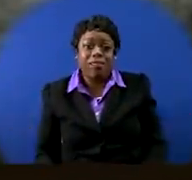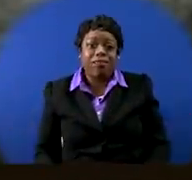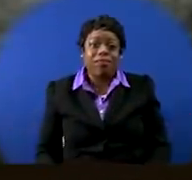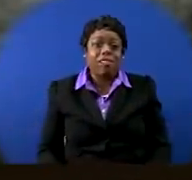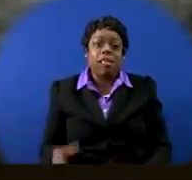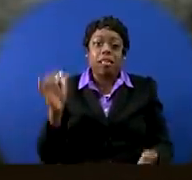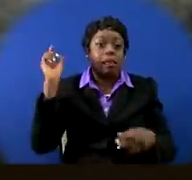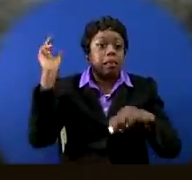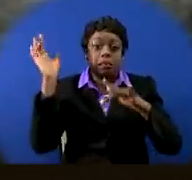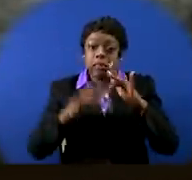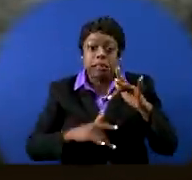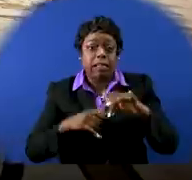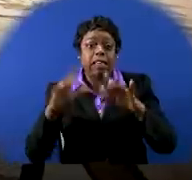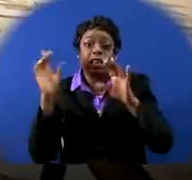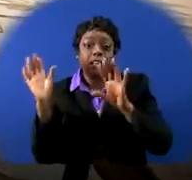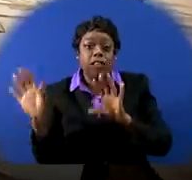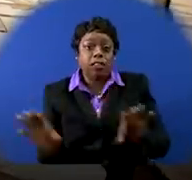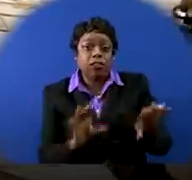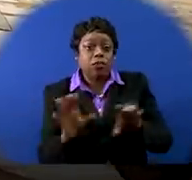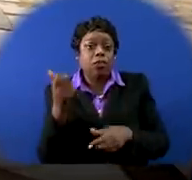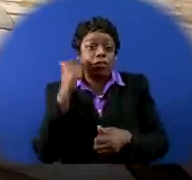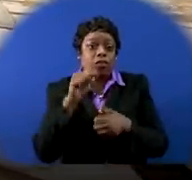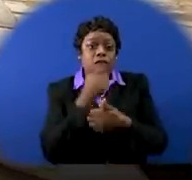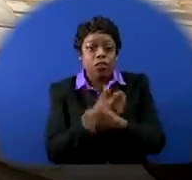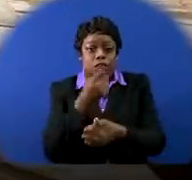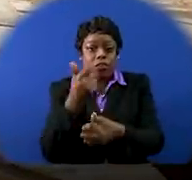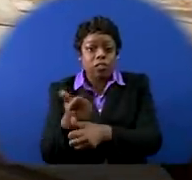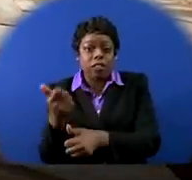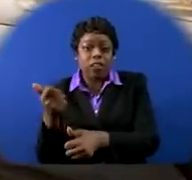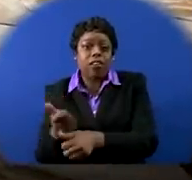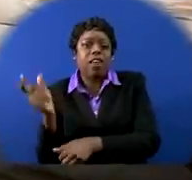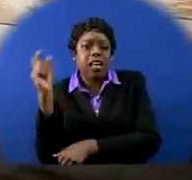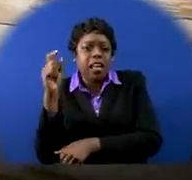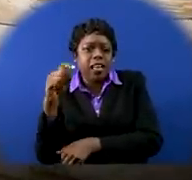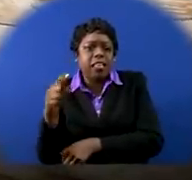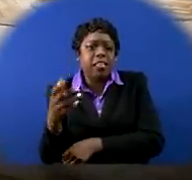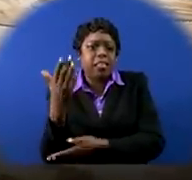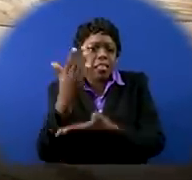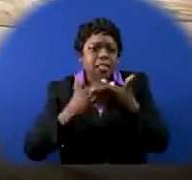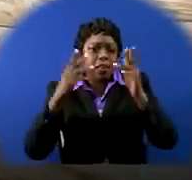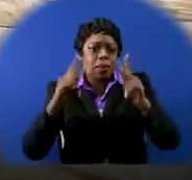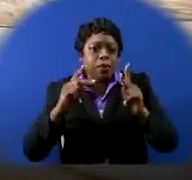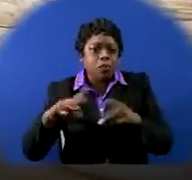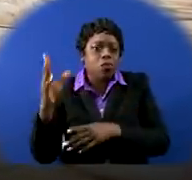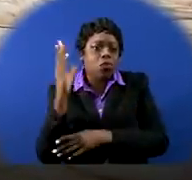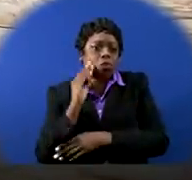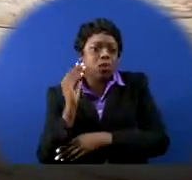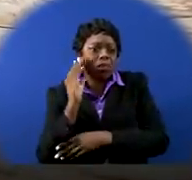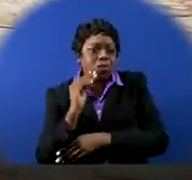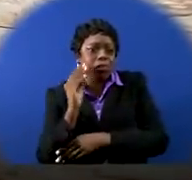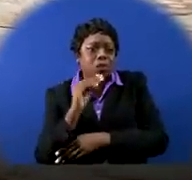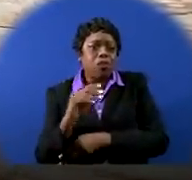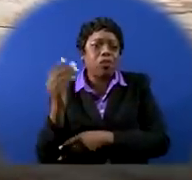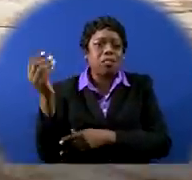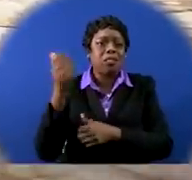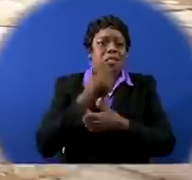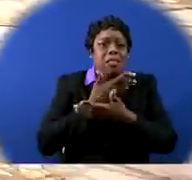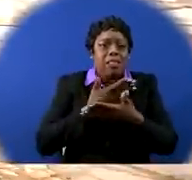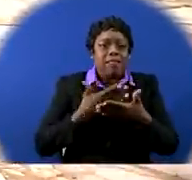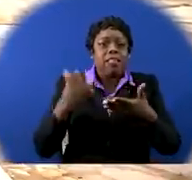that you could not have done for yourself. I need the people who've seen God do some things in